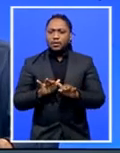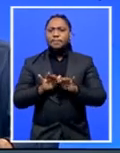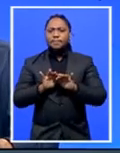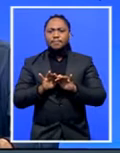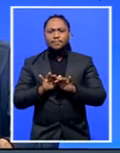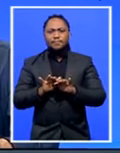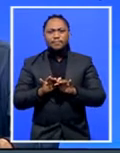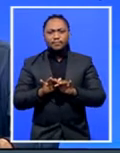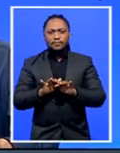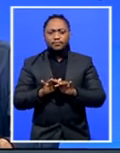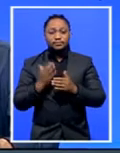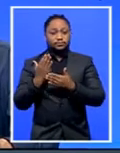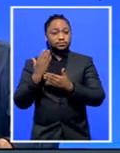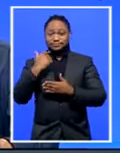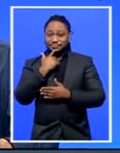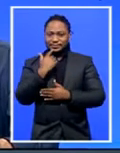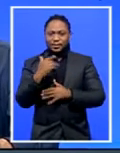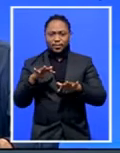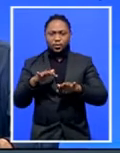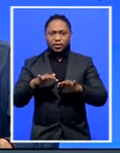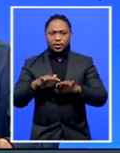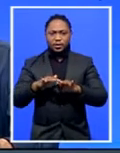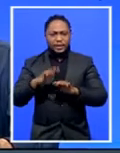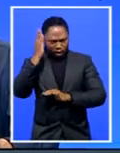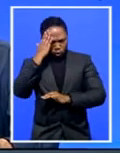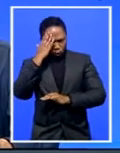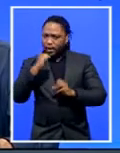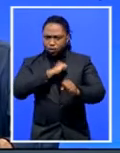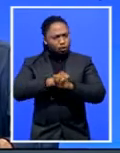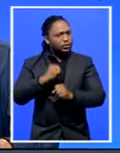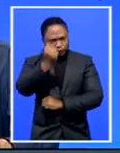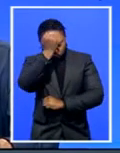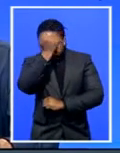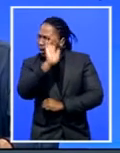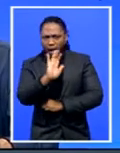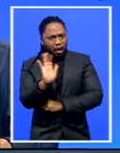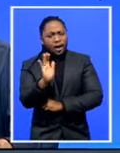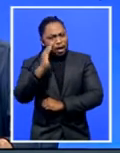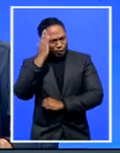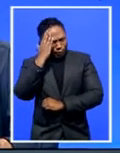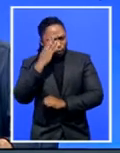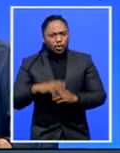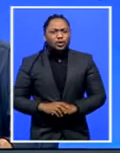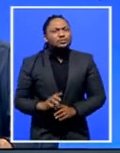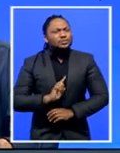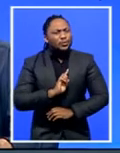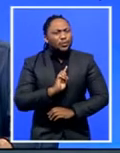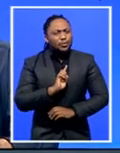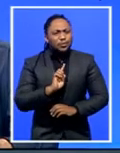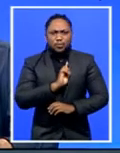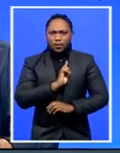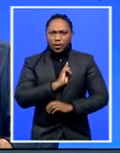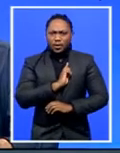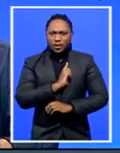said something to the fact that people are not blind, they're not silly, they're not stupid, so to speak. Why do we get